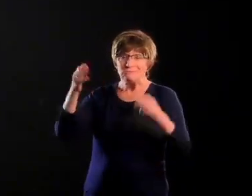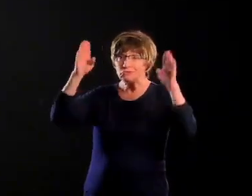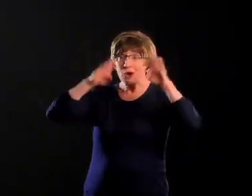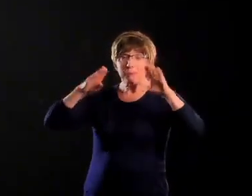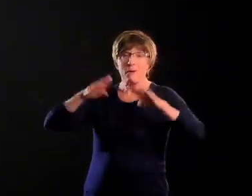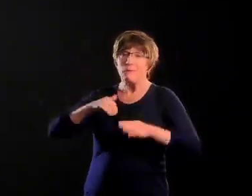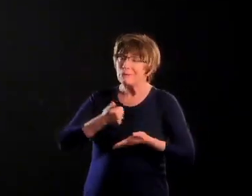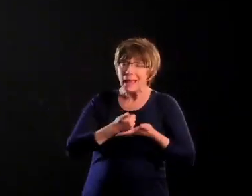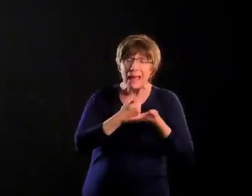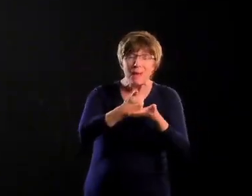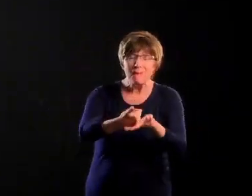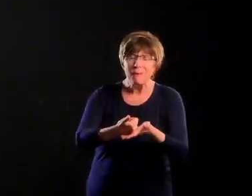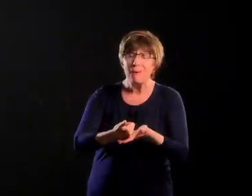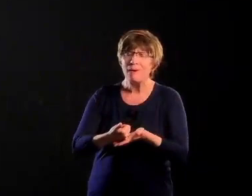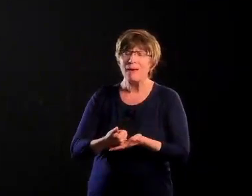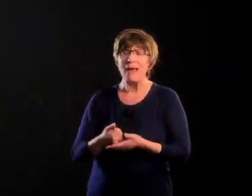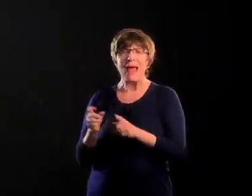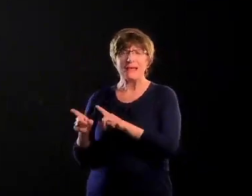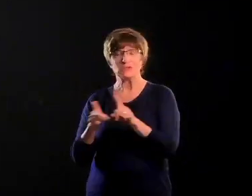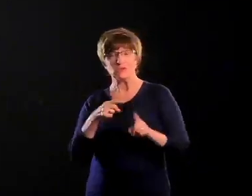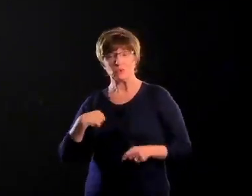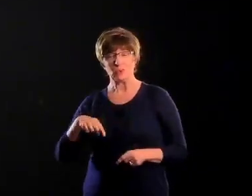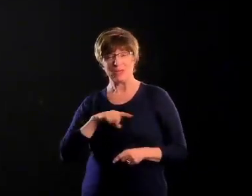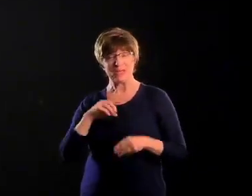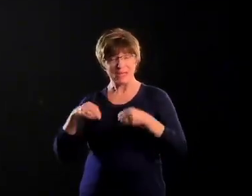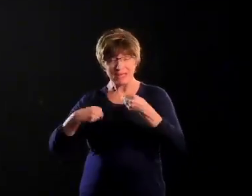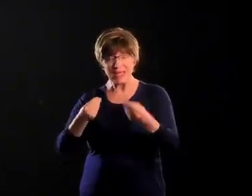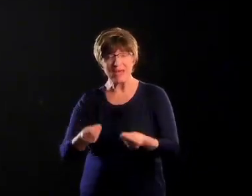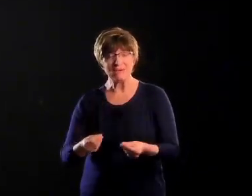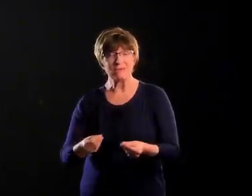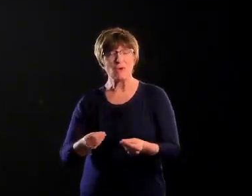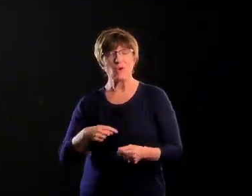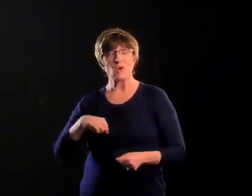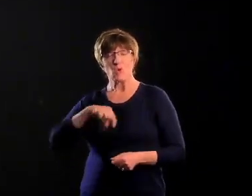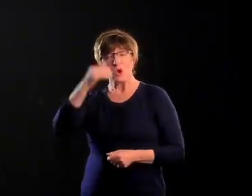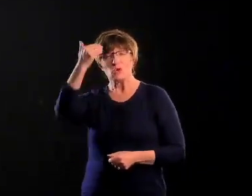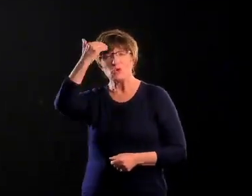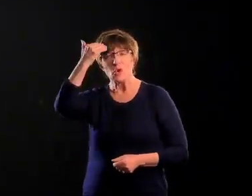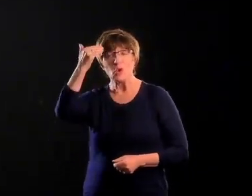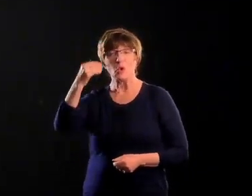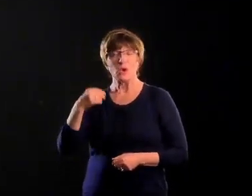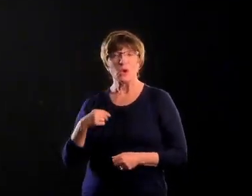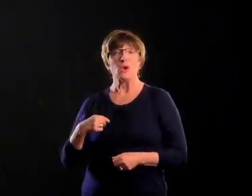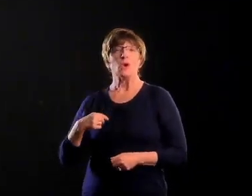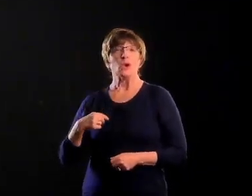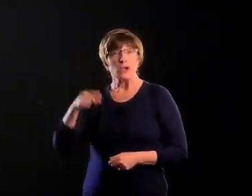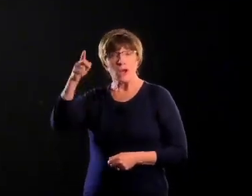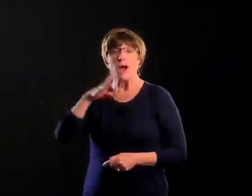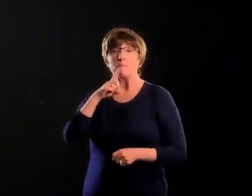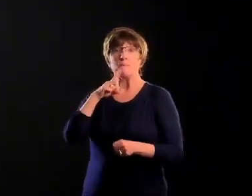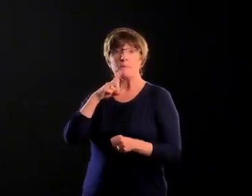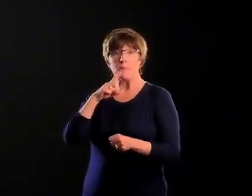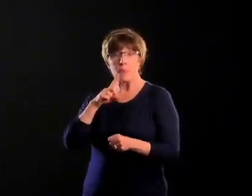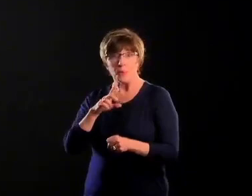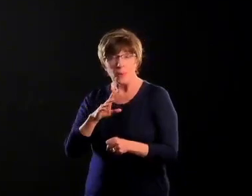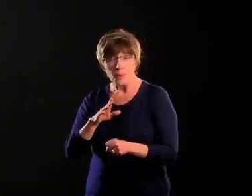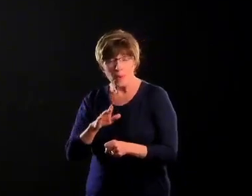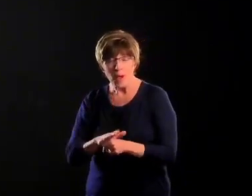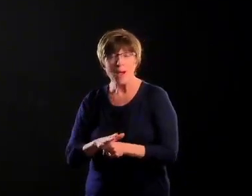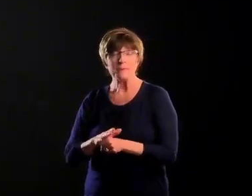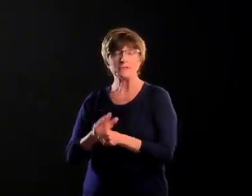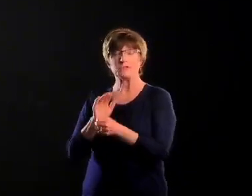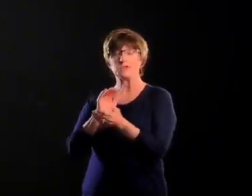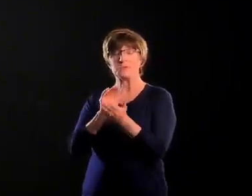as we give, church, this morning, we give with a conviction that we know that God promised to be our strength and